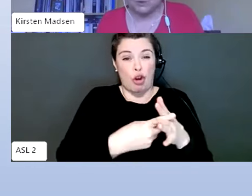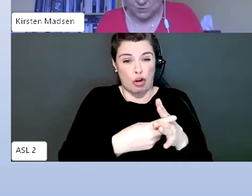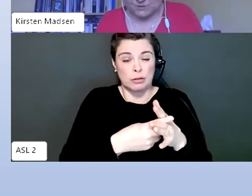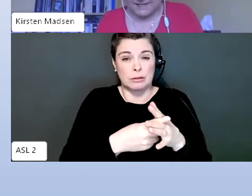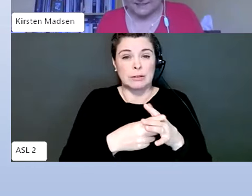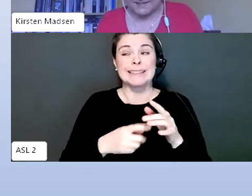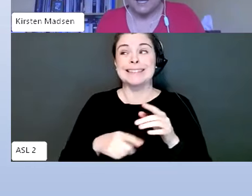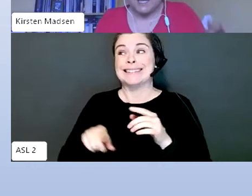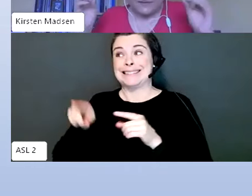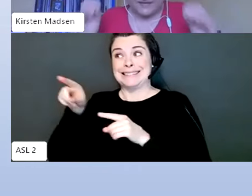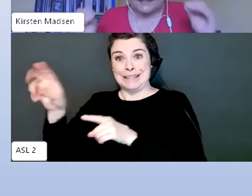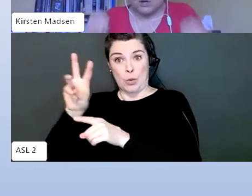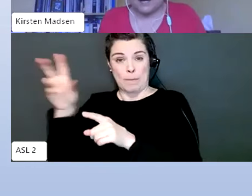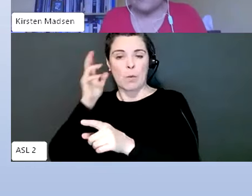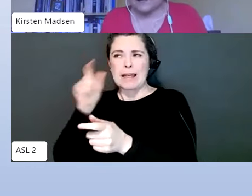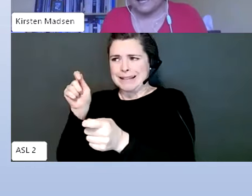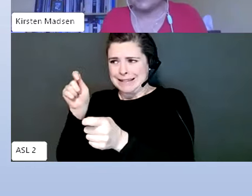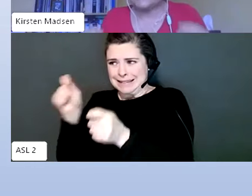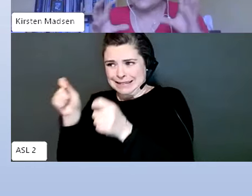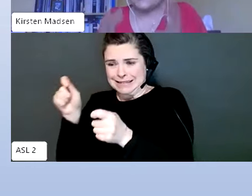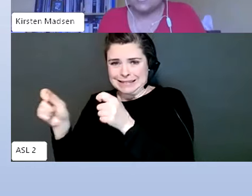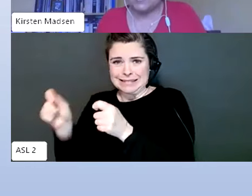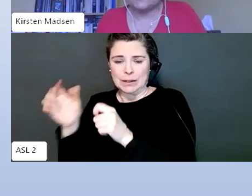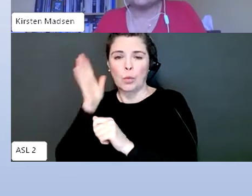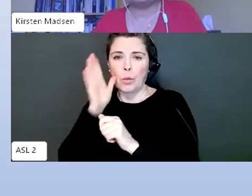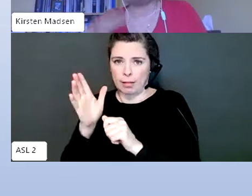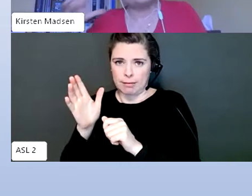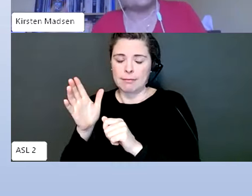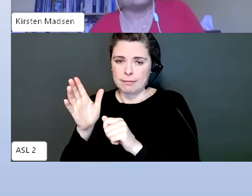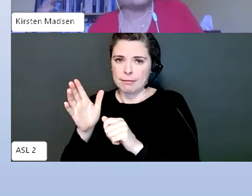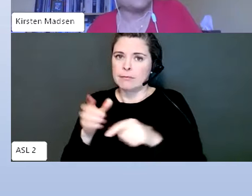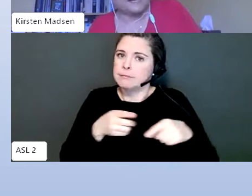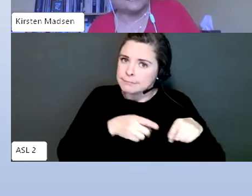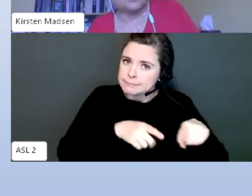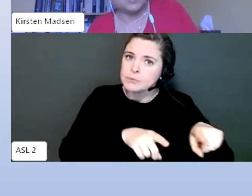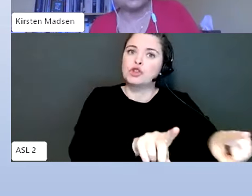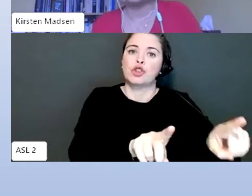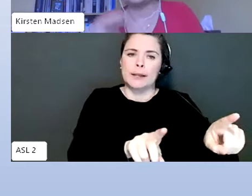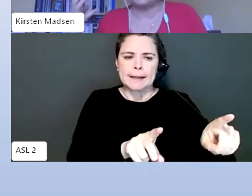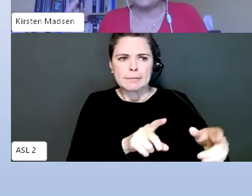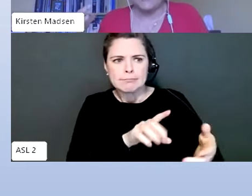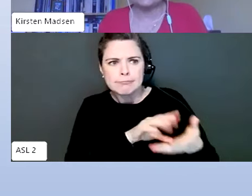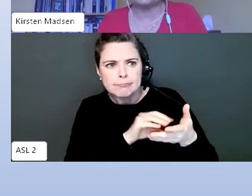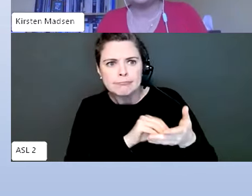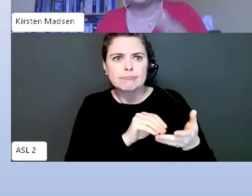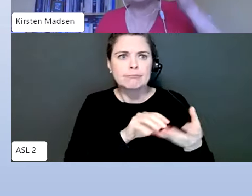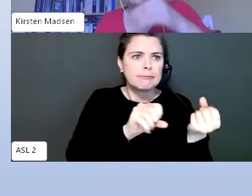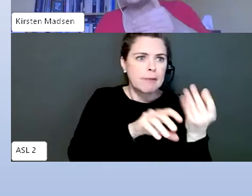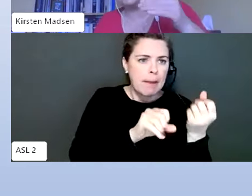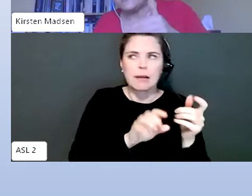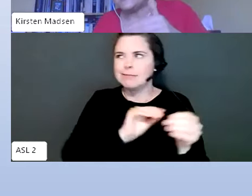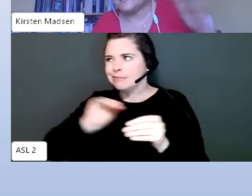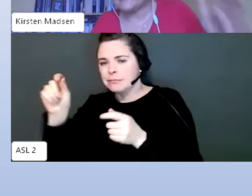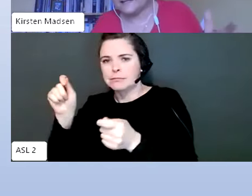the toolkit. These modifications and additions will be available at the end of the project. So at the end, the